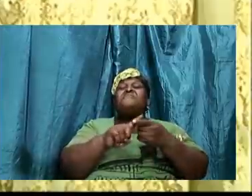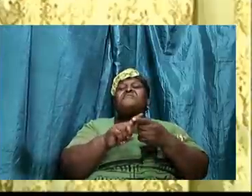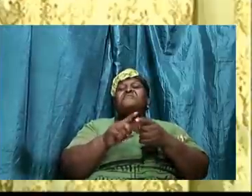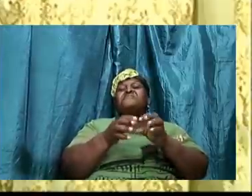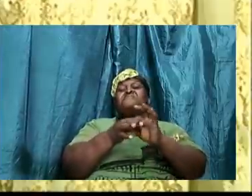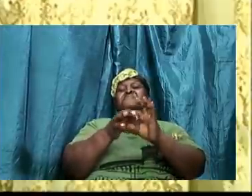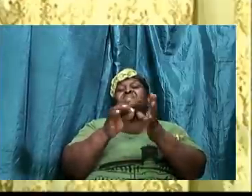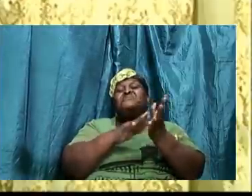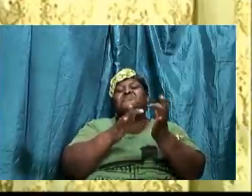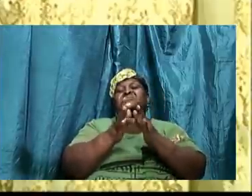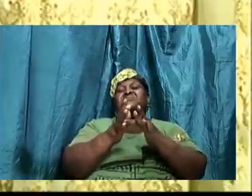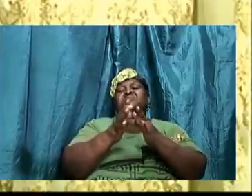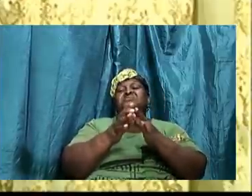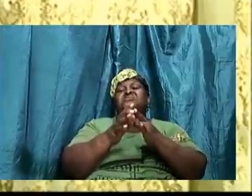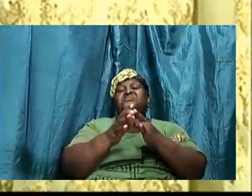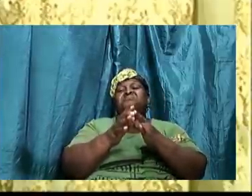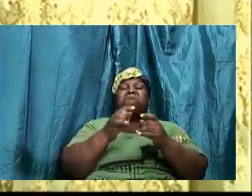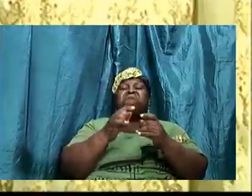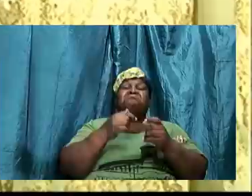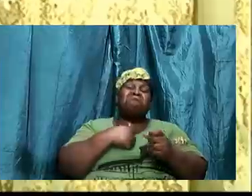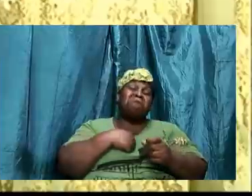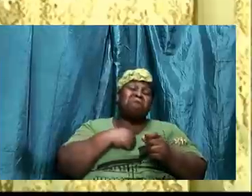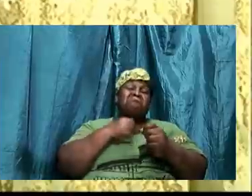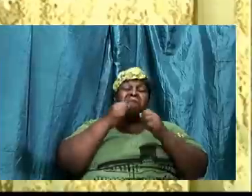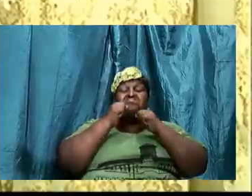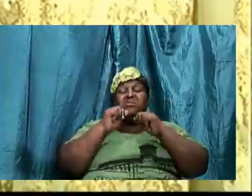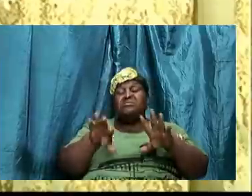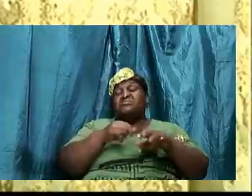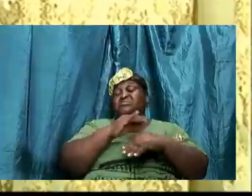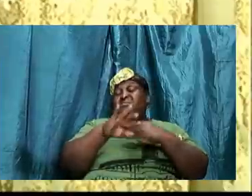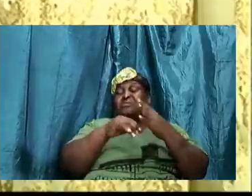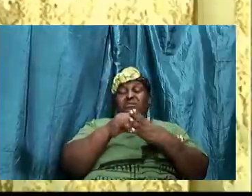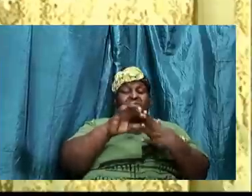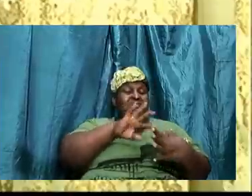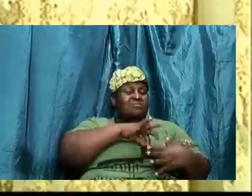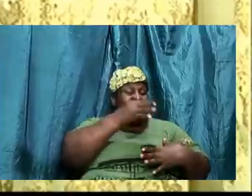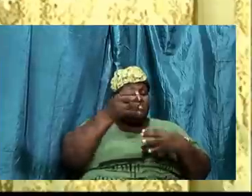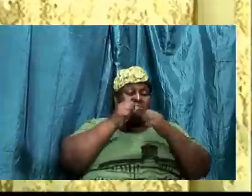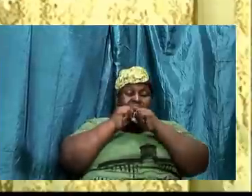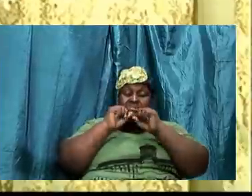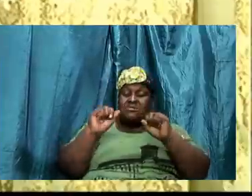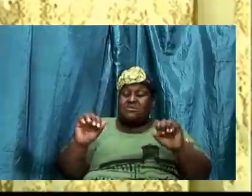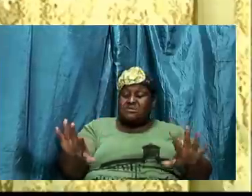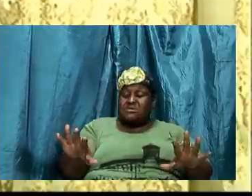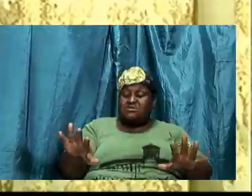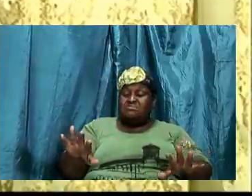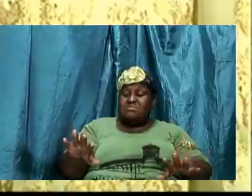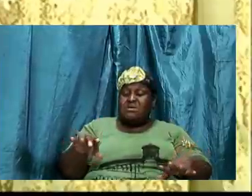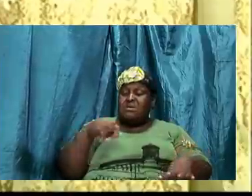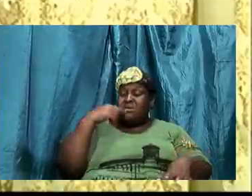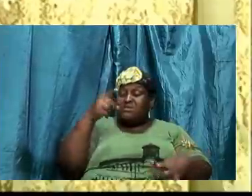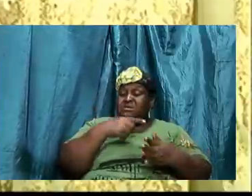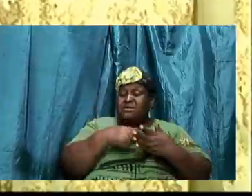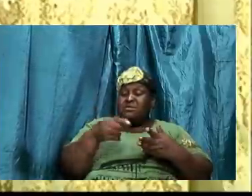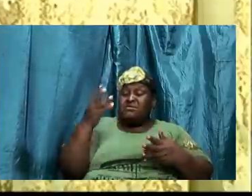have been blessed. Who am I? I am blessed with all spiritual blessing. You know, we said last week that some